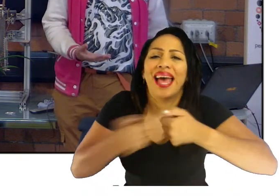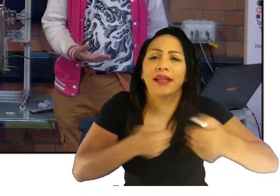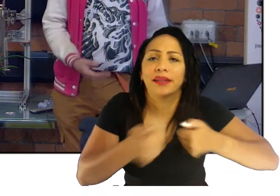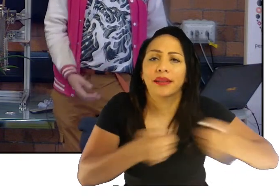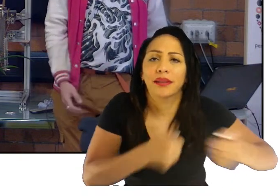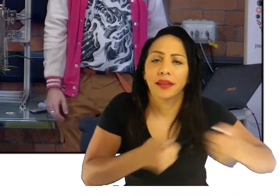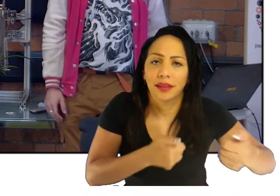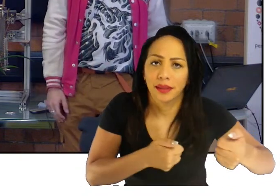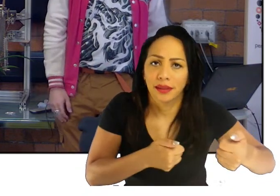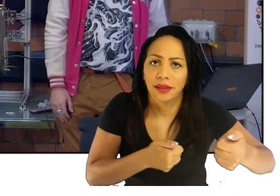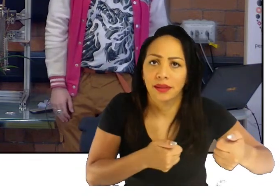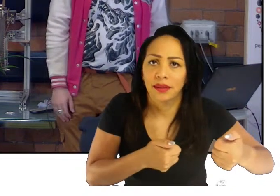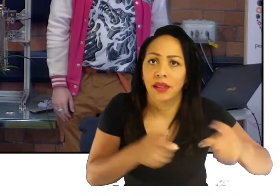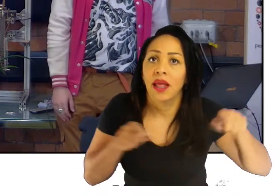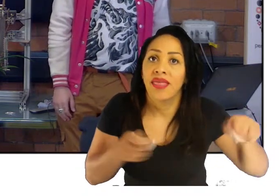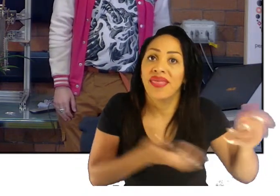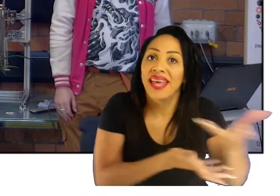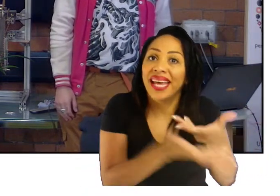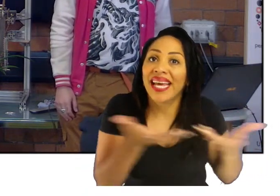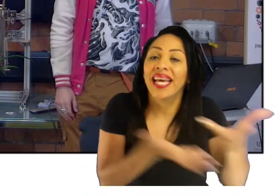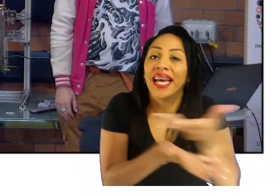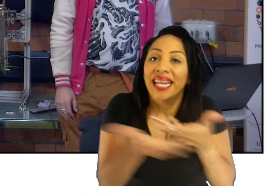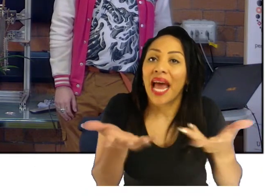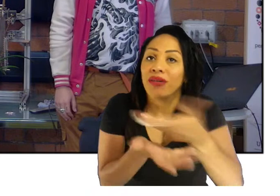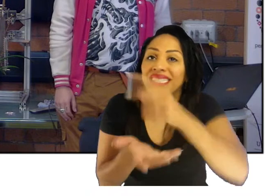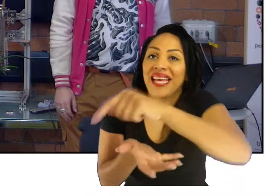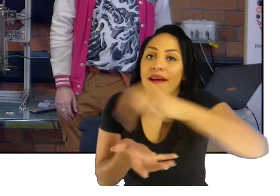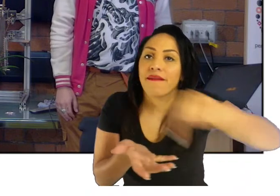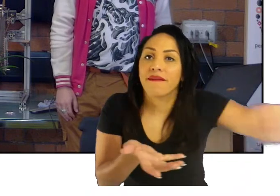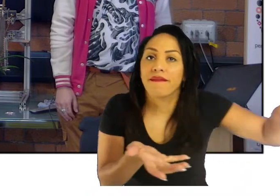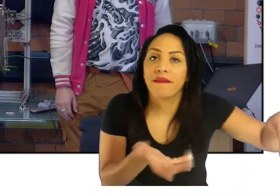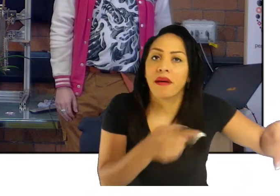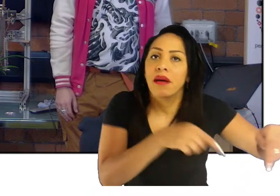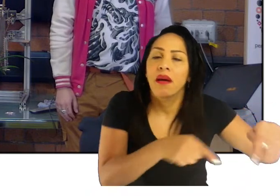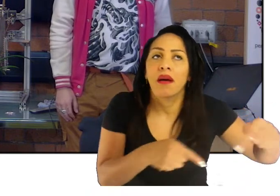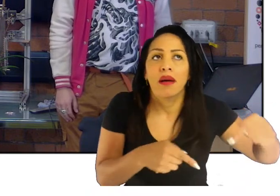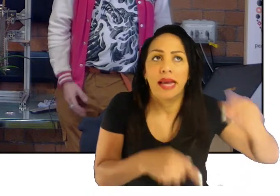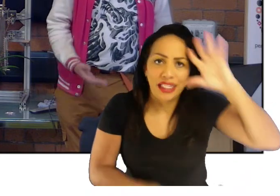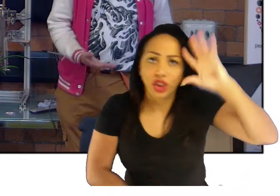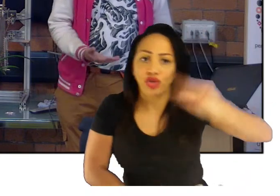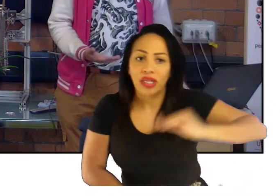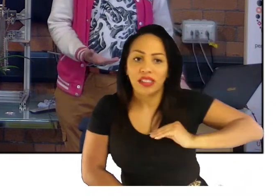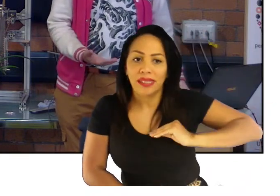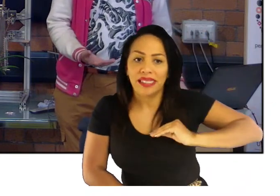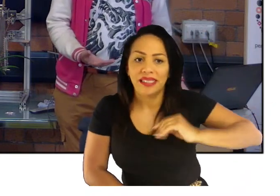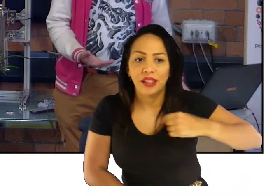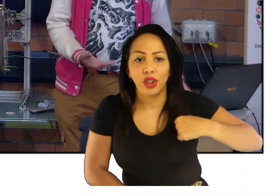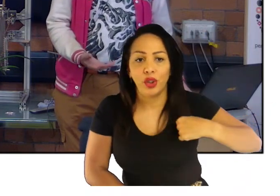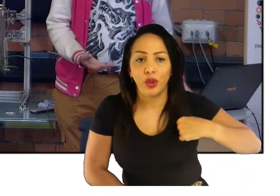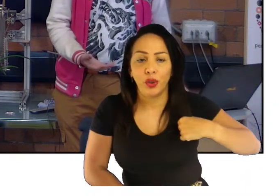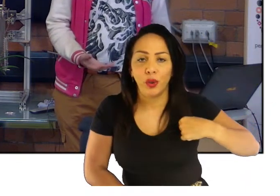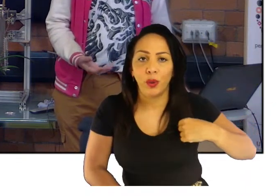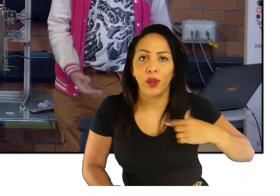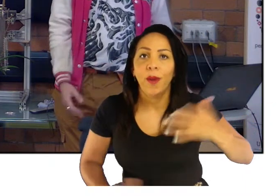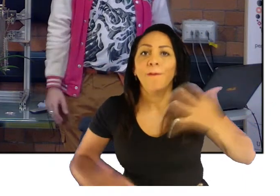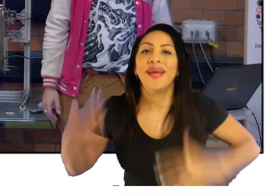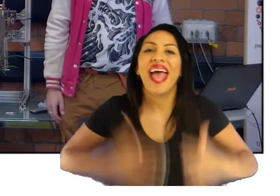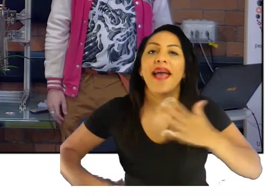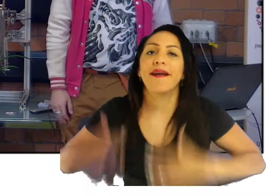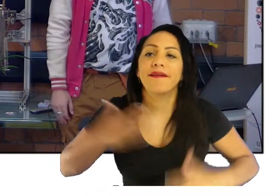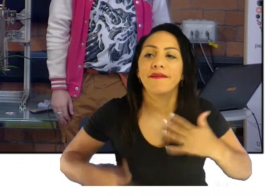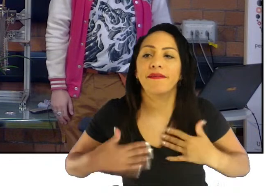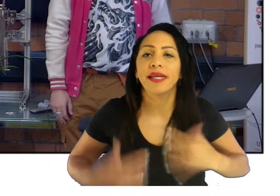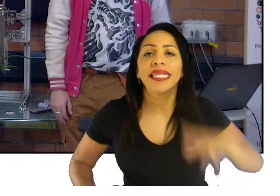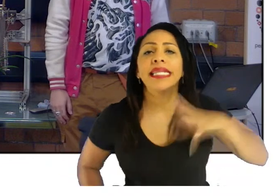that instructs me as this artist to be kind of needy and victimized and defiant.